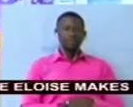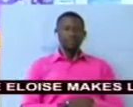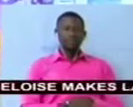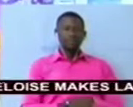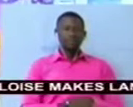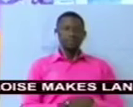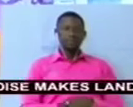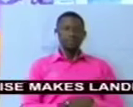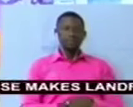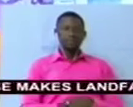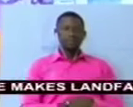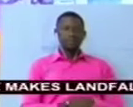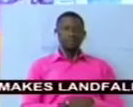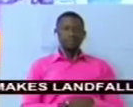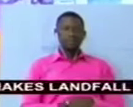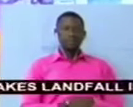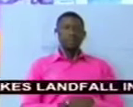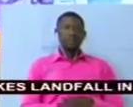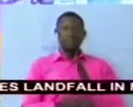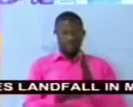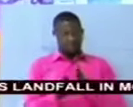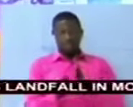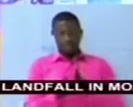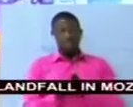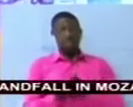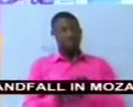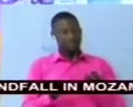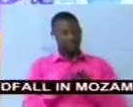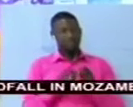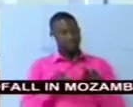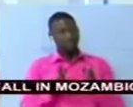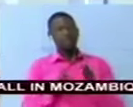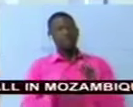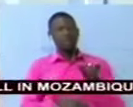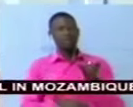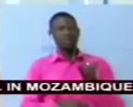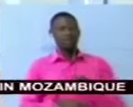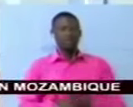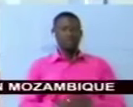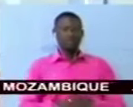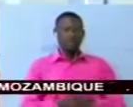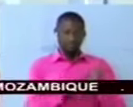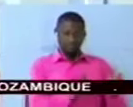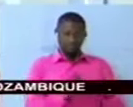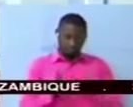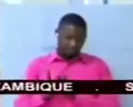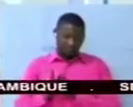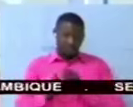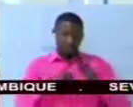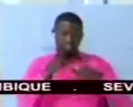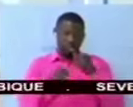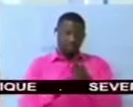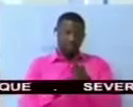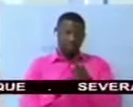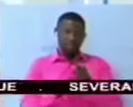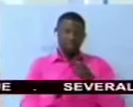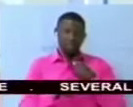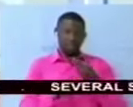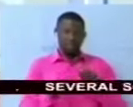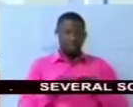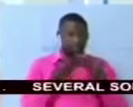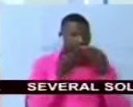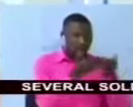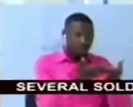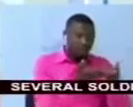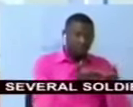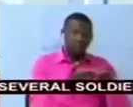la. Exactly, non la dem. Yes, exactly, that's how it is. Apart from that, that is passing the information